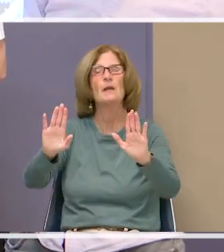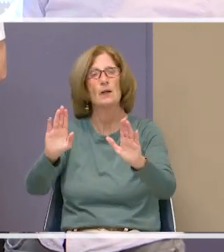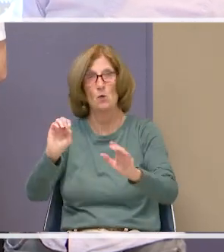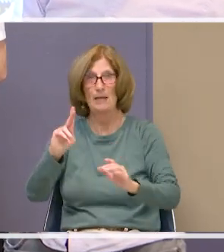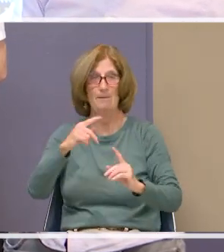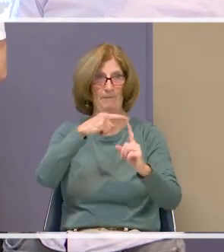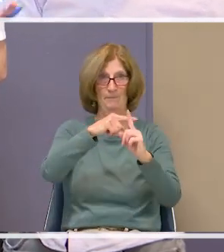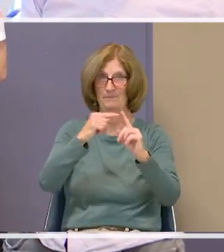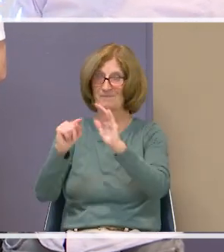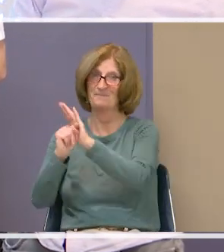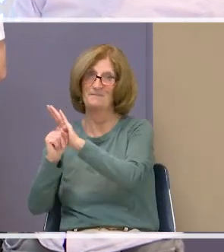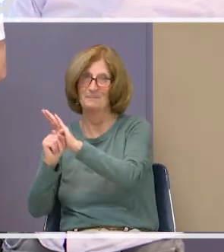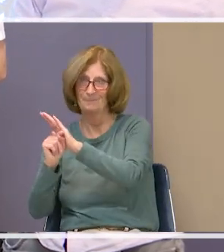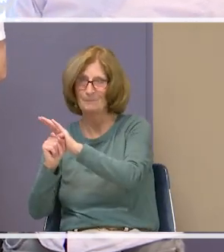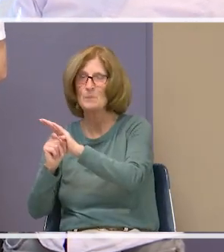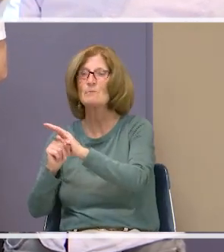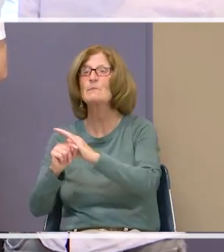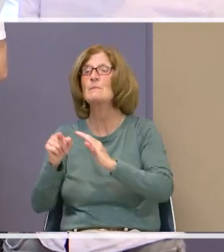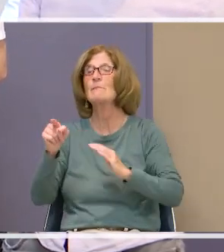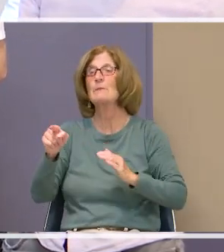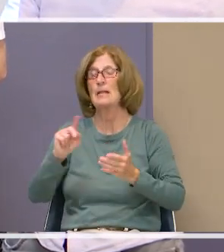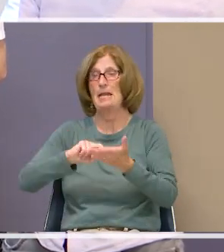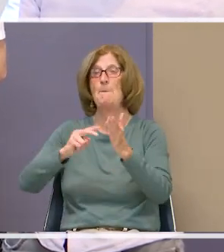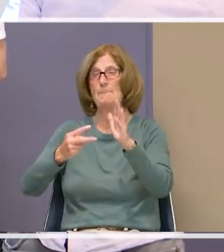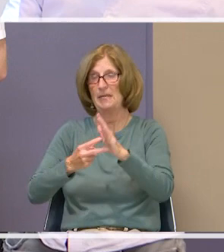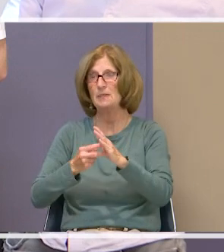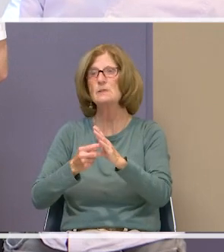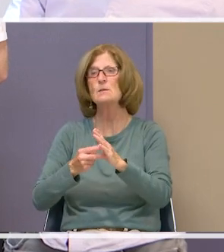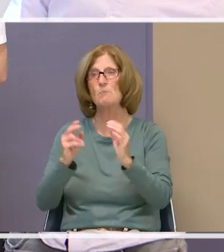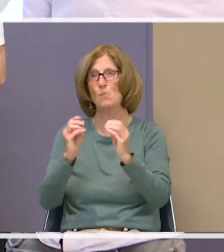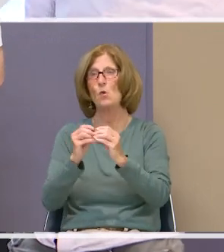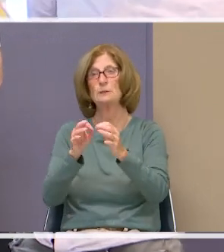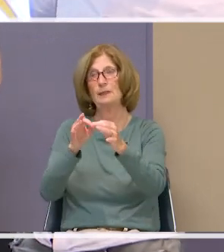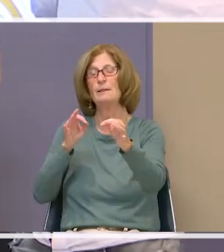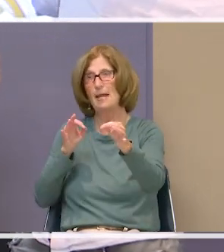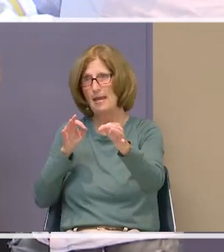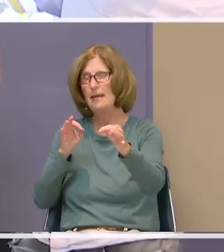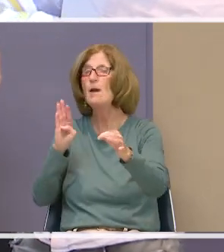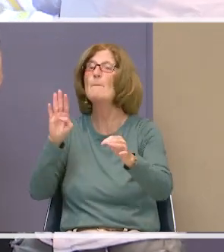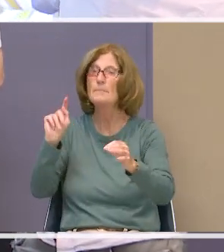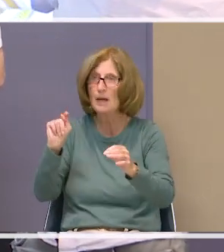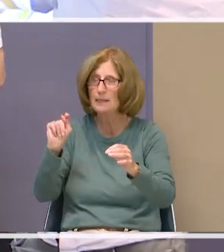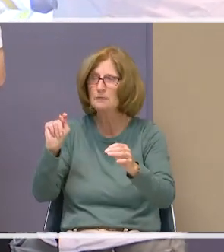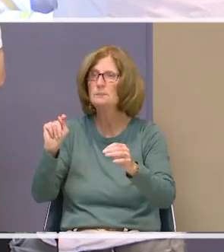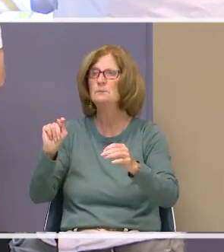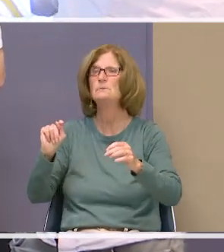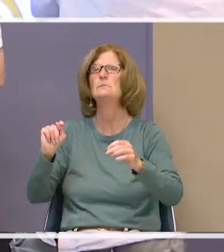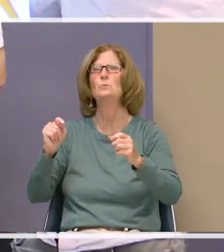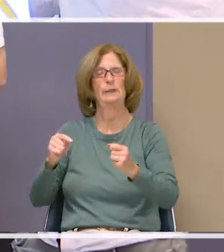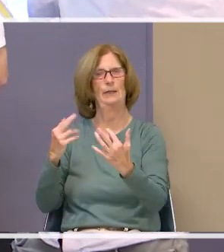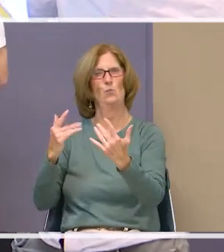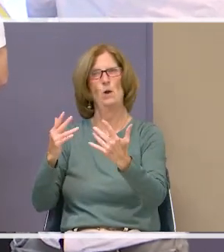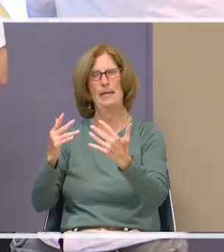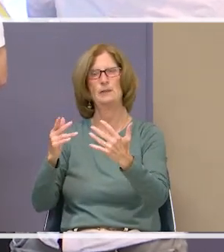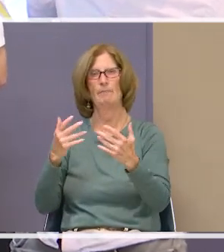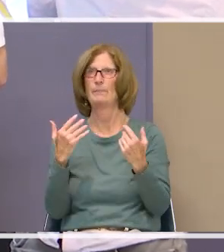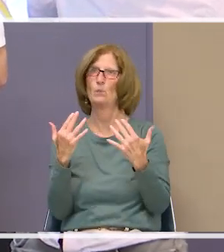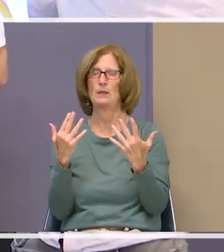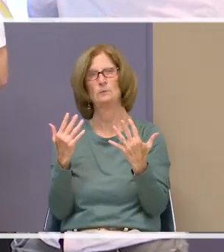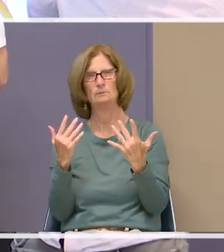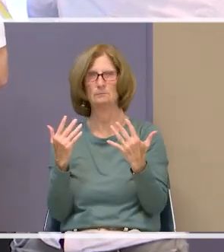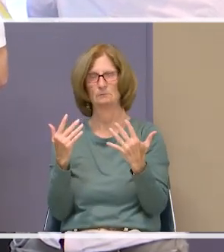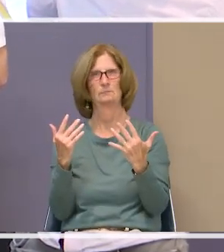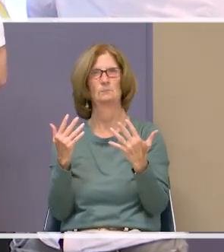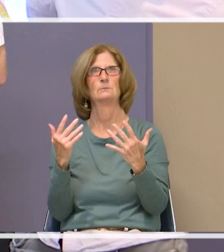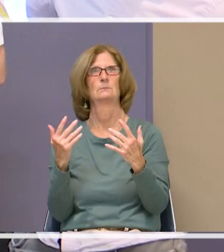are it adds delay for everybody, but it's a small amount of delay. Right. And you can do it such that it's at the end of the cycle, so you would wait there for the whole time your